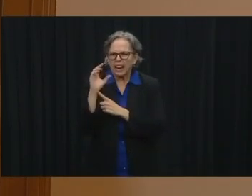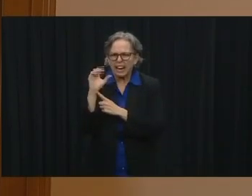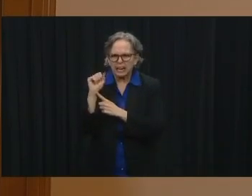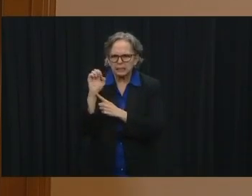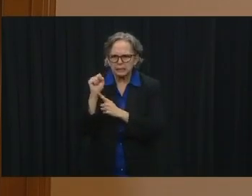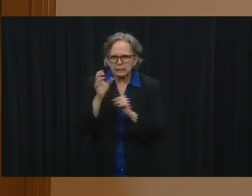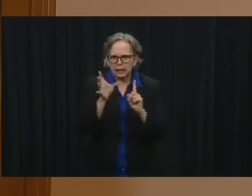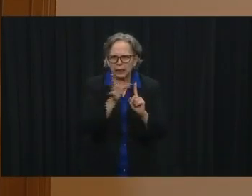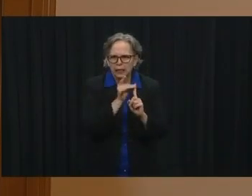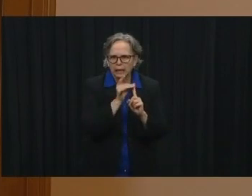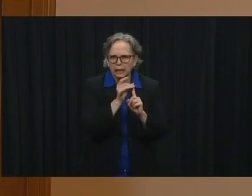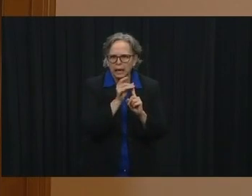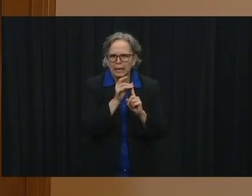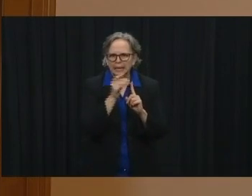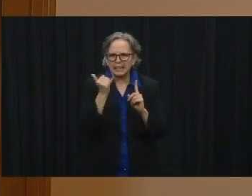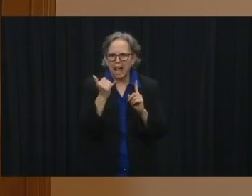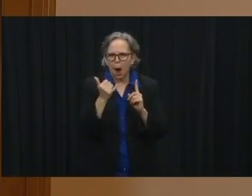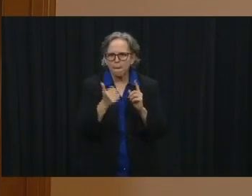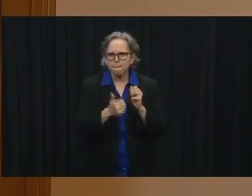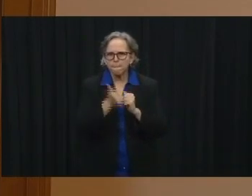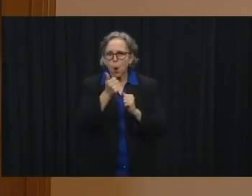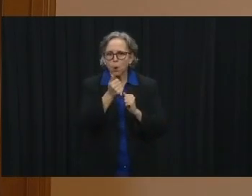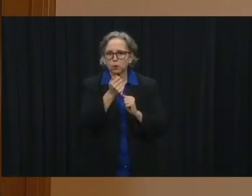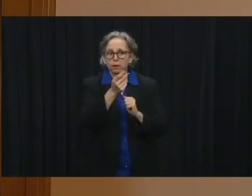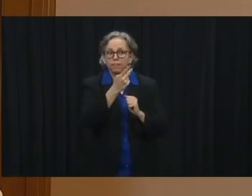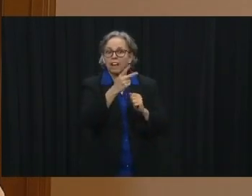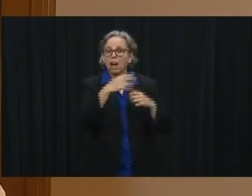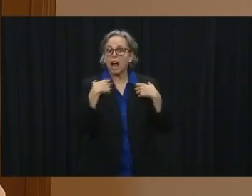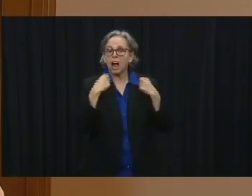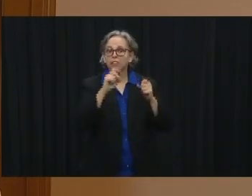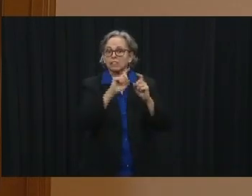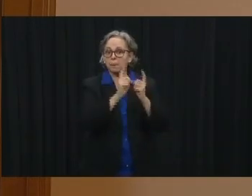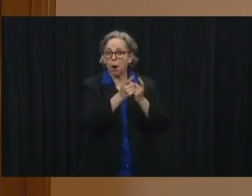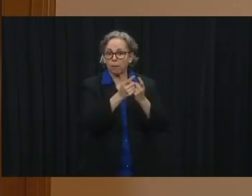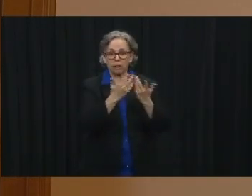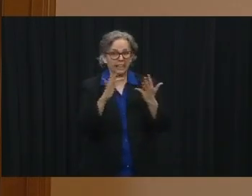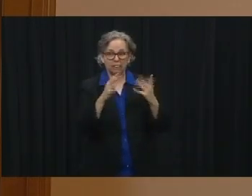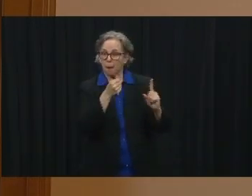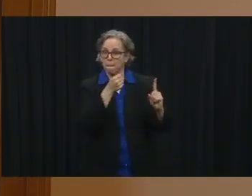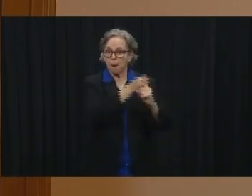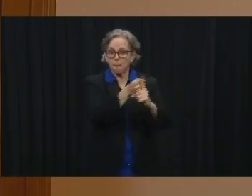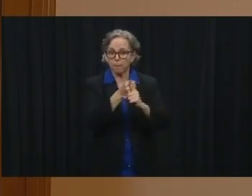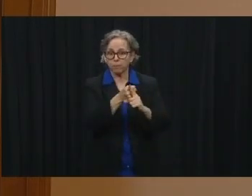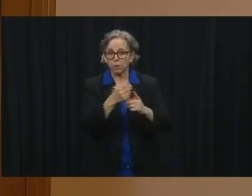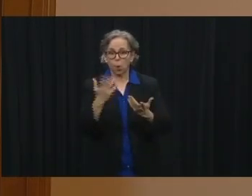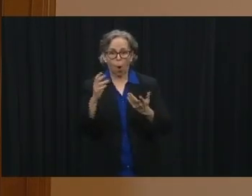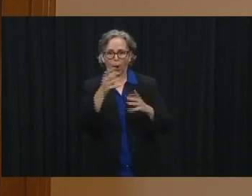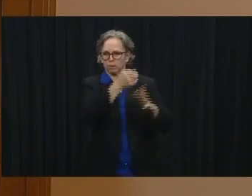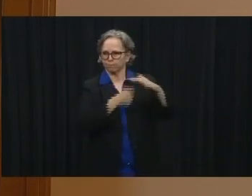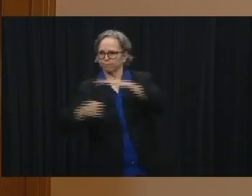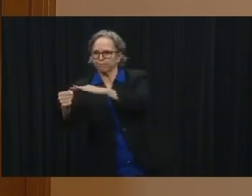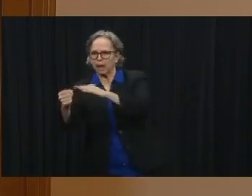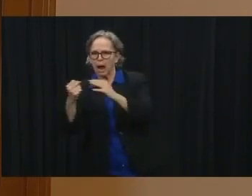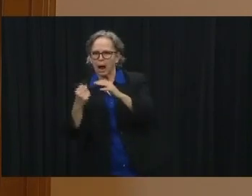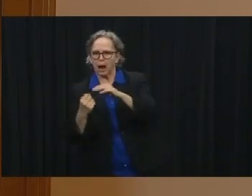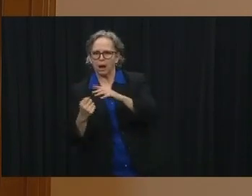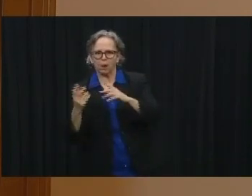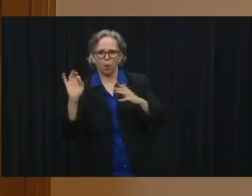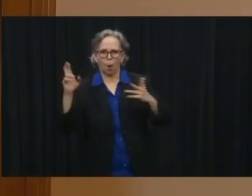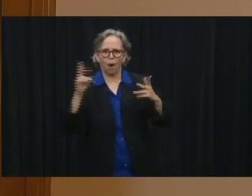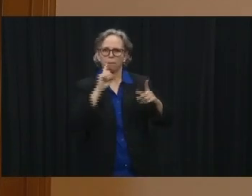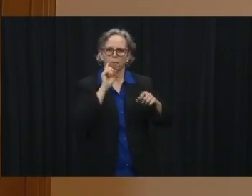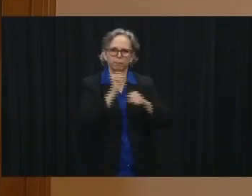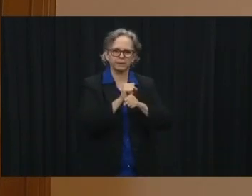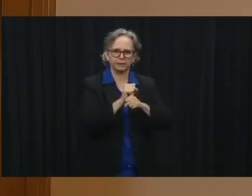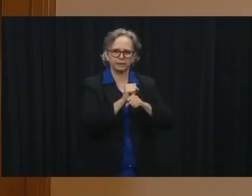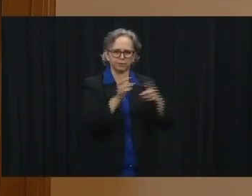in either isolation or quarantine. This is something we're planning for. It's something that my team and I are planning for. You